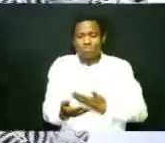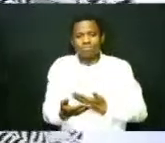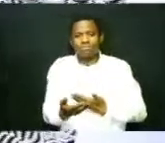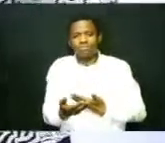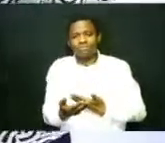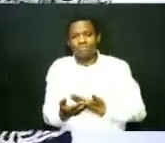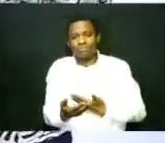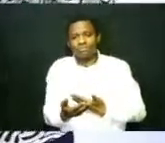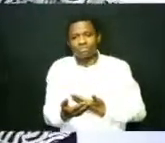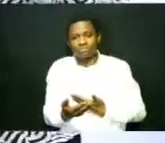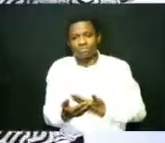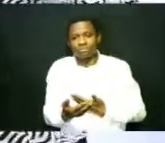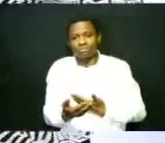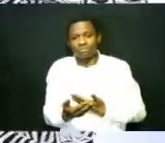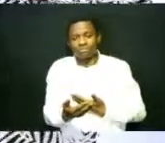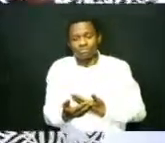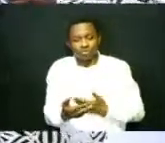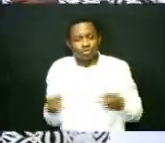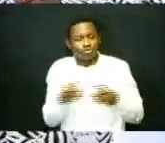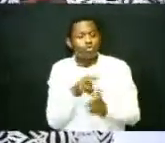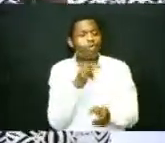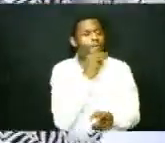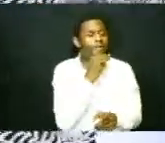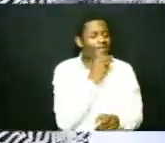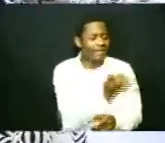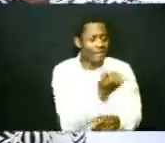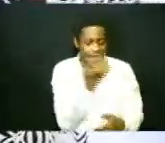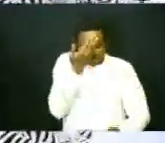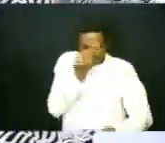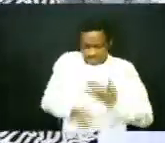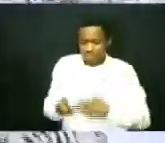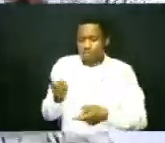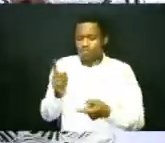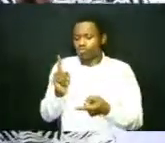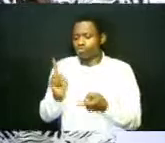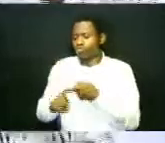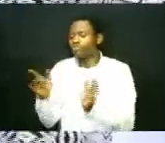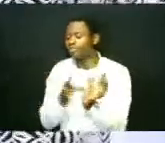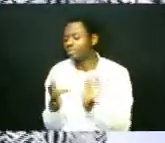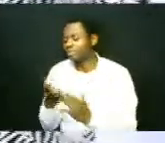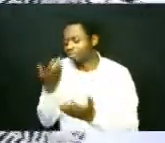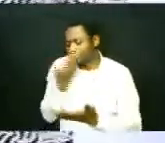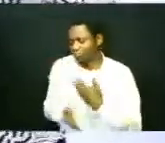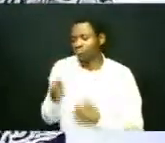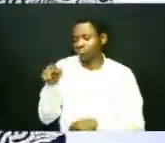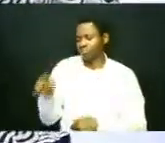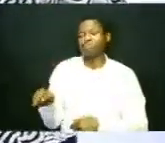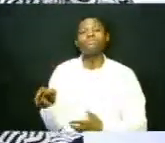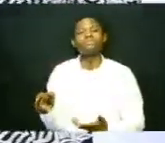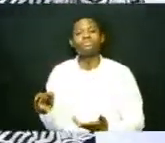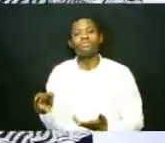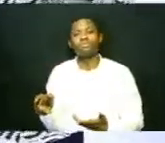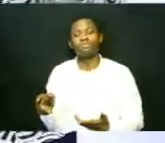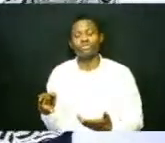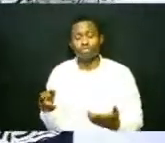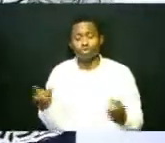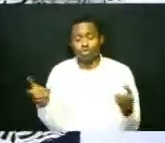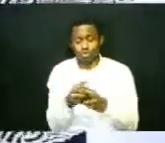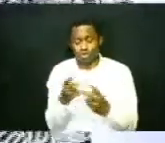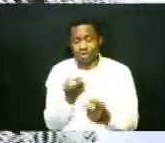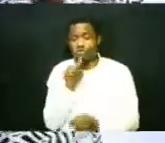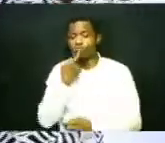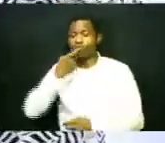So Mary now gives birth to Jesus. And she says, Mary, so I pronounce on you